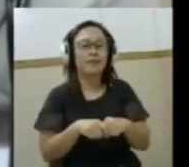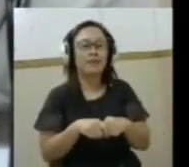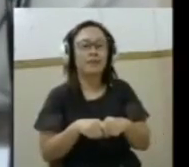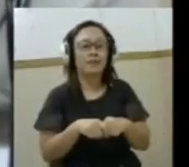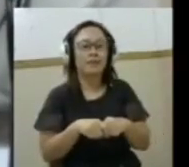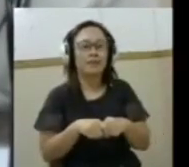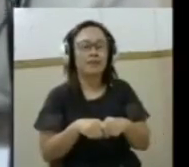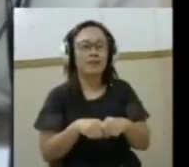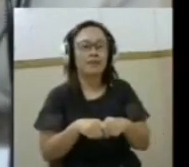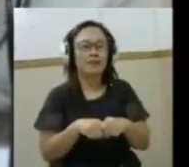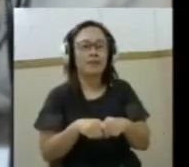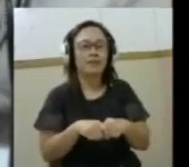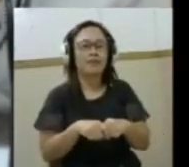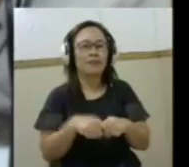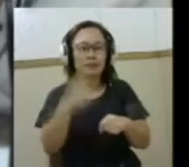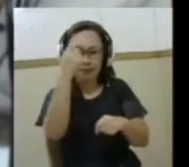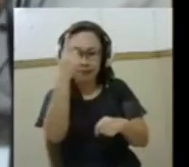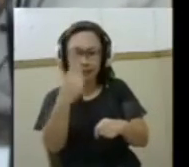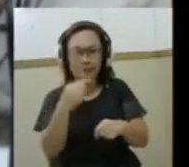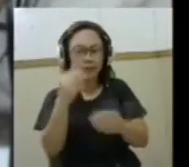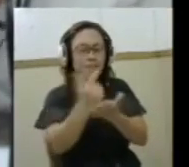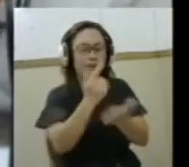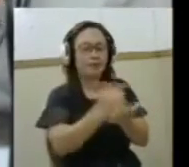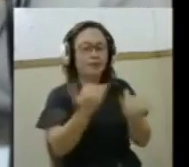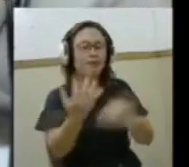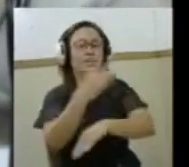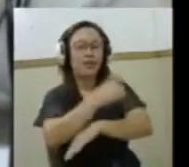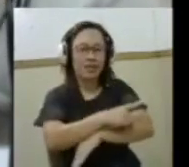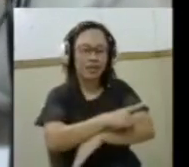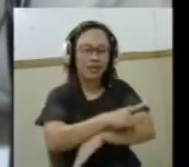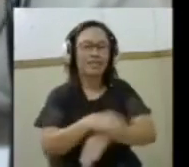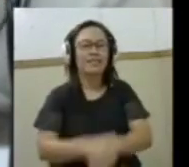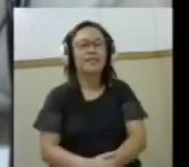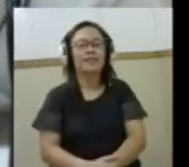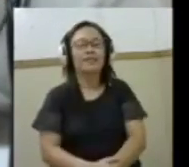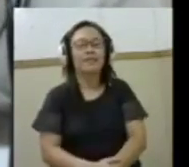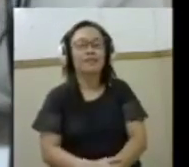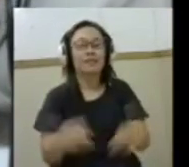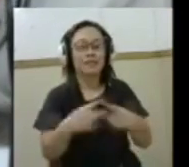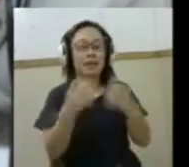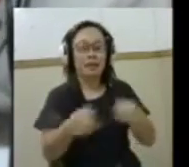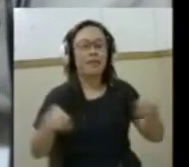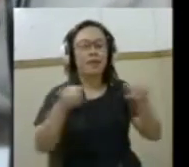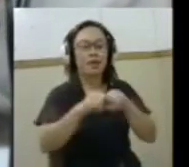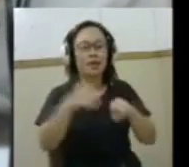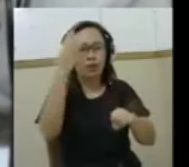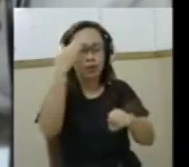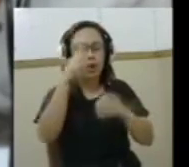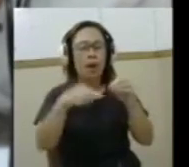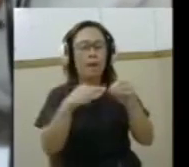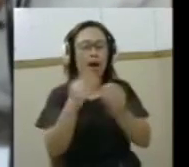you already understood our lesson for today. Yes, it's very important to know about research.